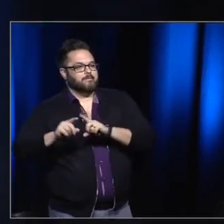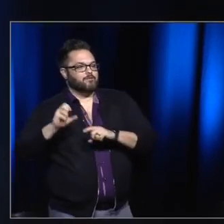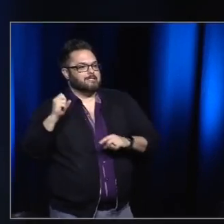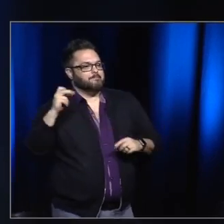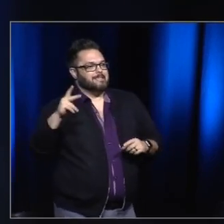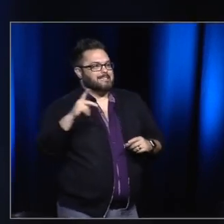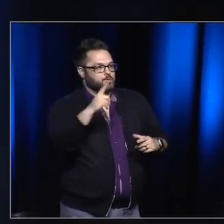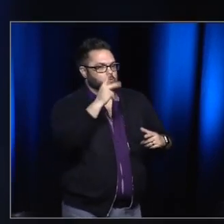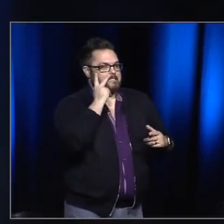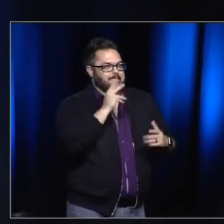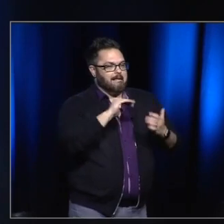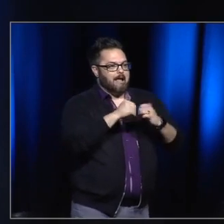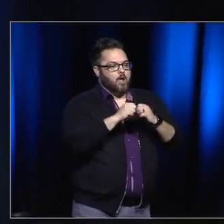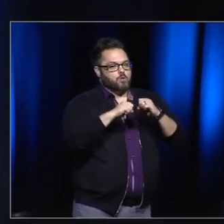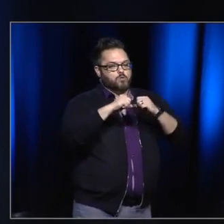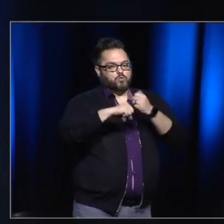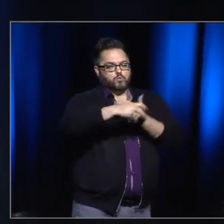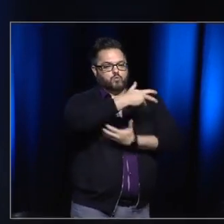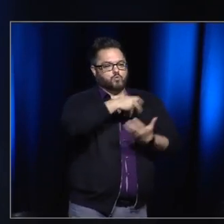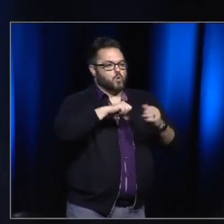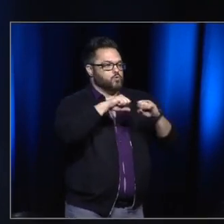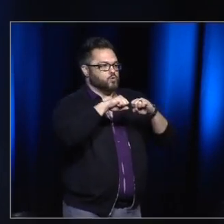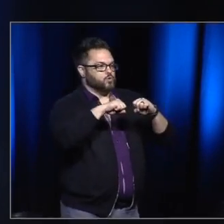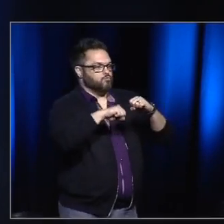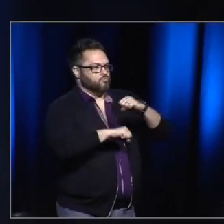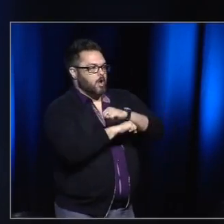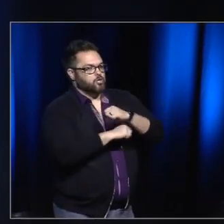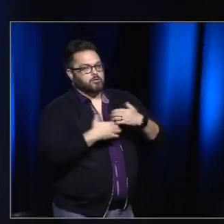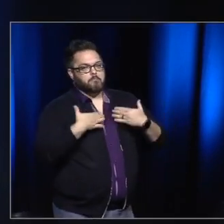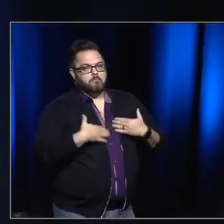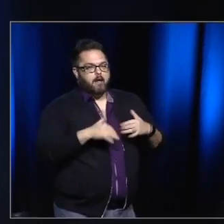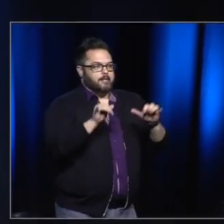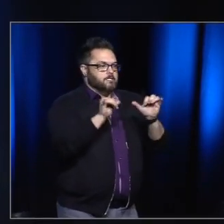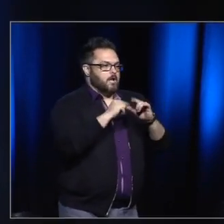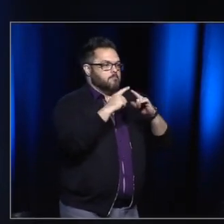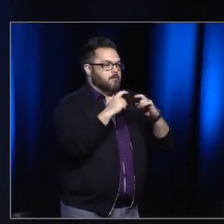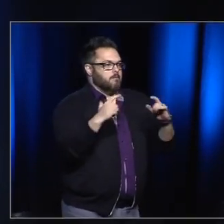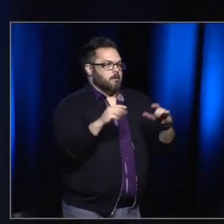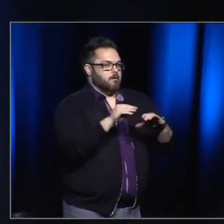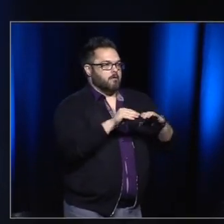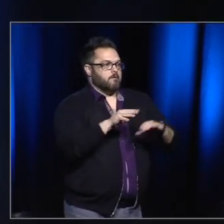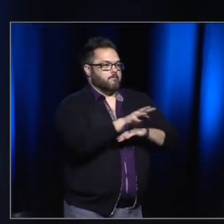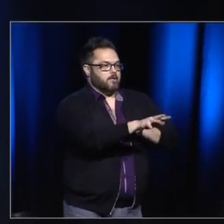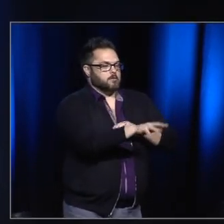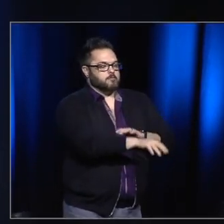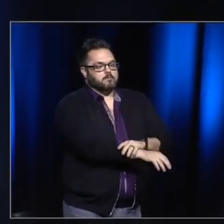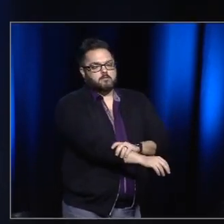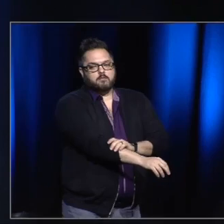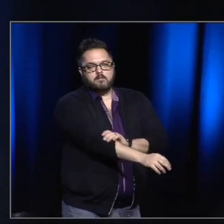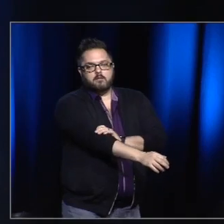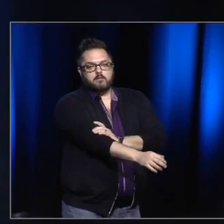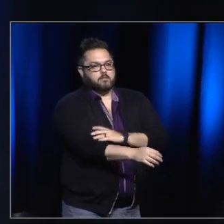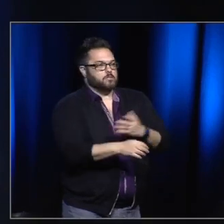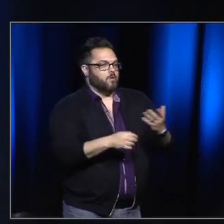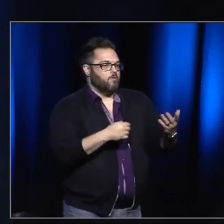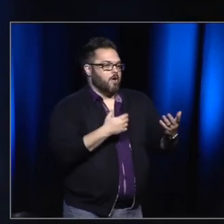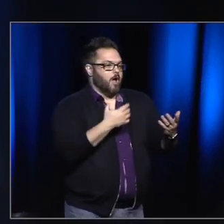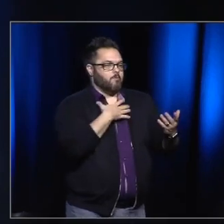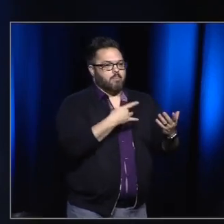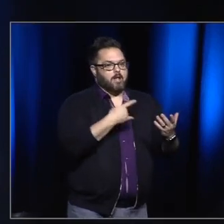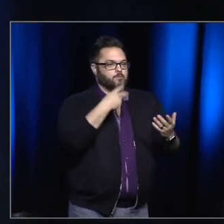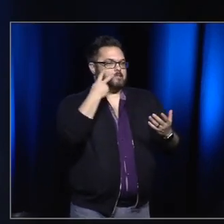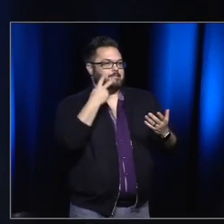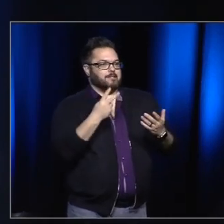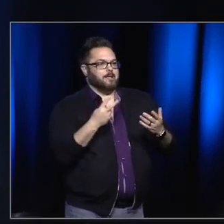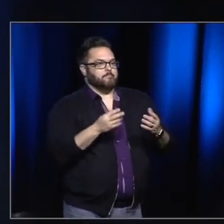out how social structure relates to ecology, body size, et cetera, et cetera. So I would love to see a